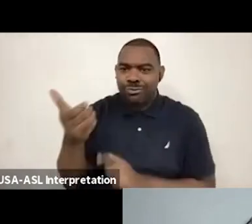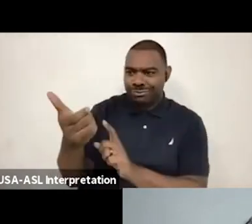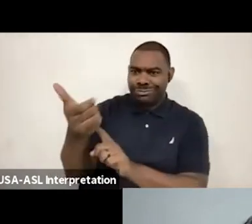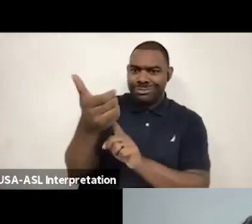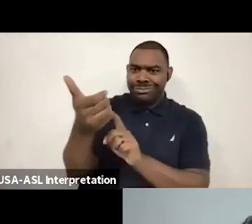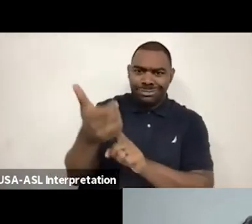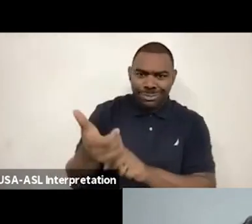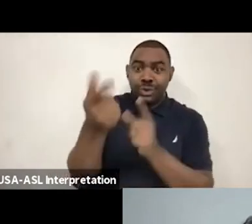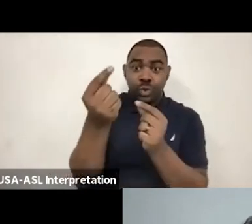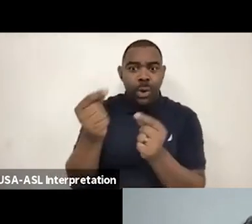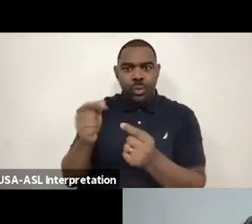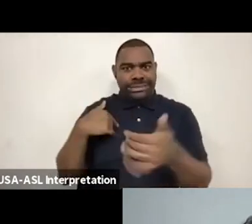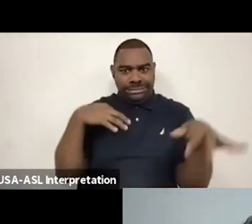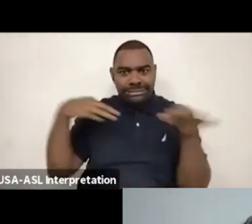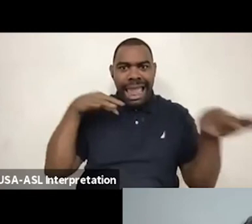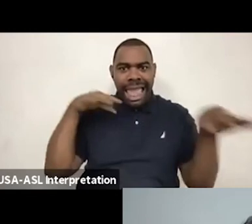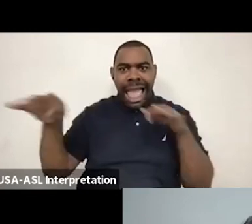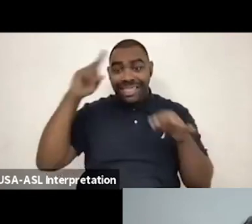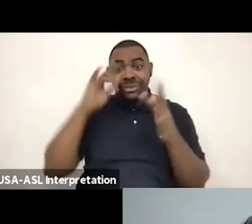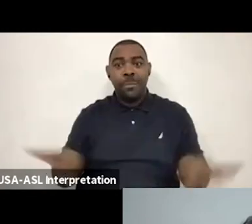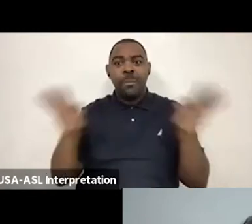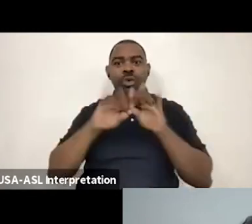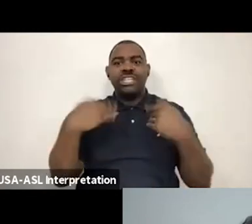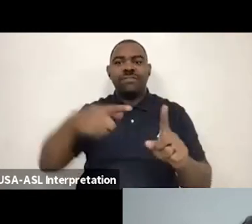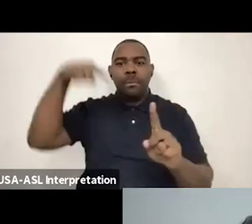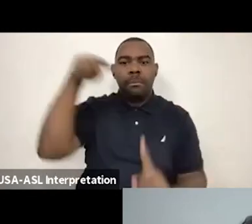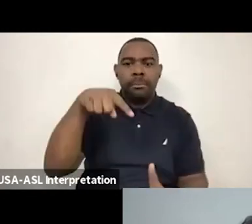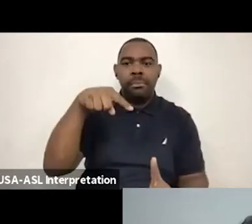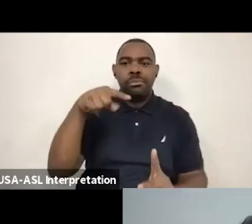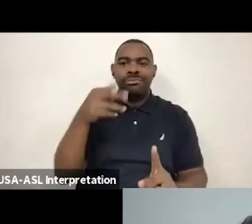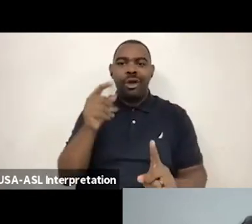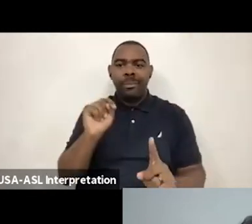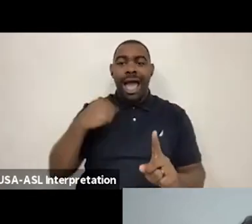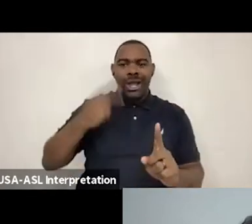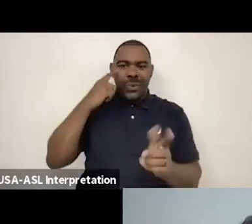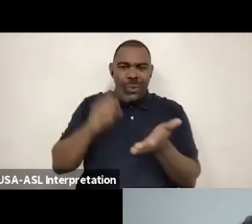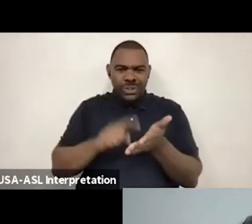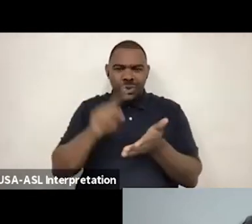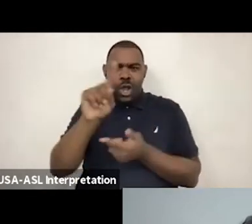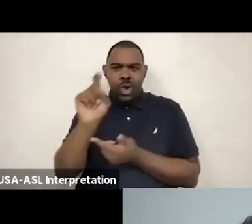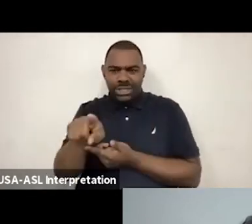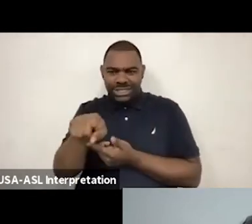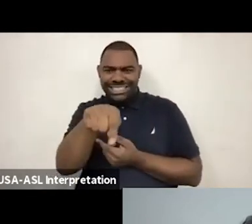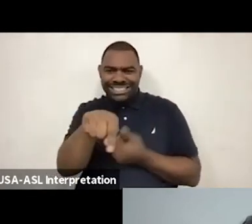phone. So, and I think that that's one of the most important things. I saw one of the questions was around,